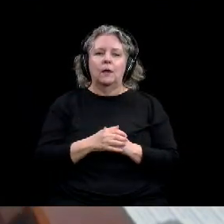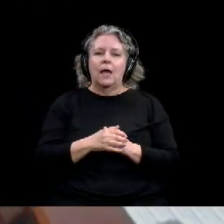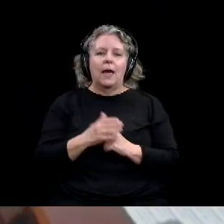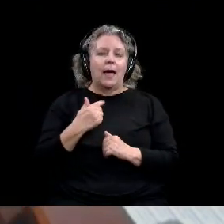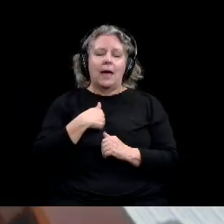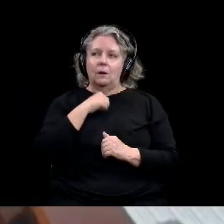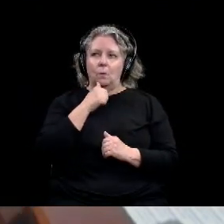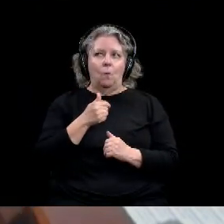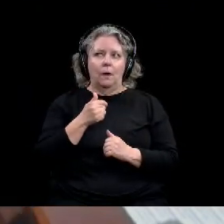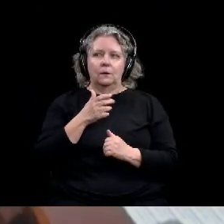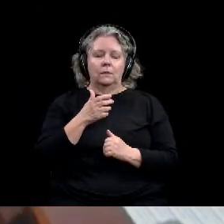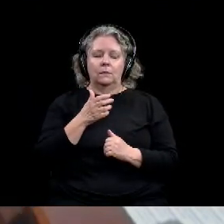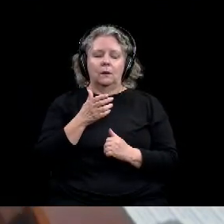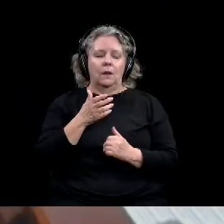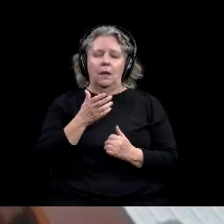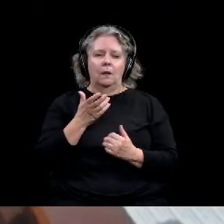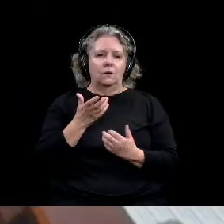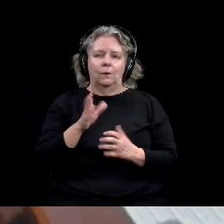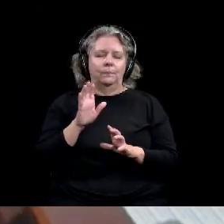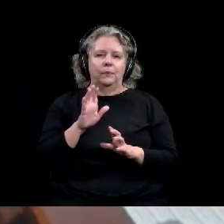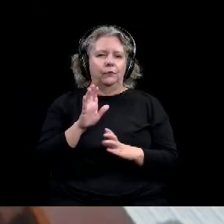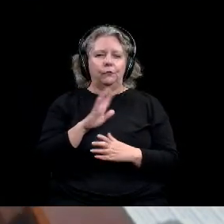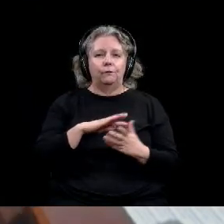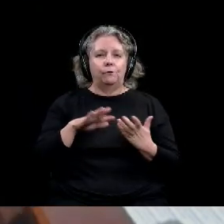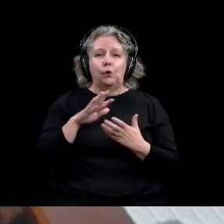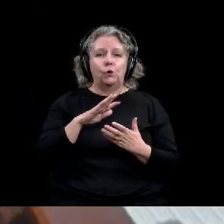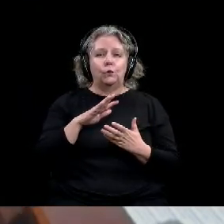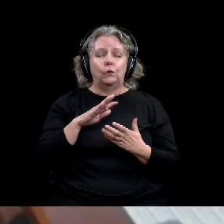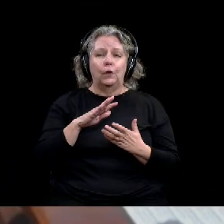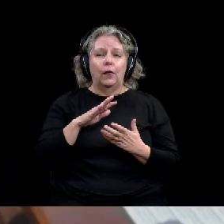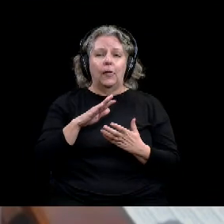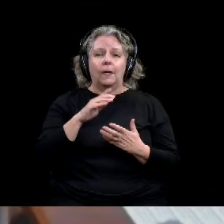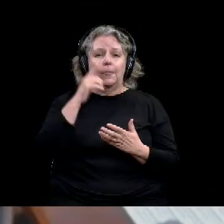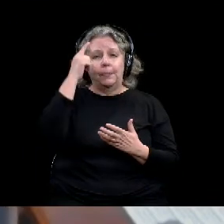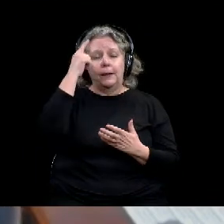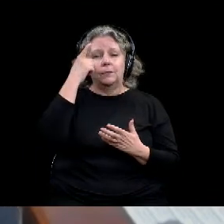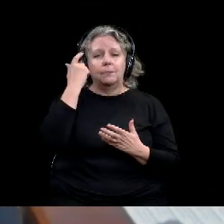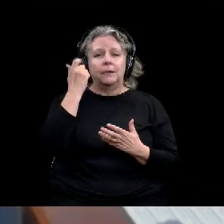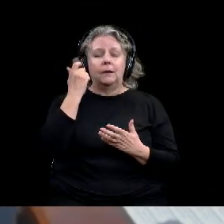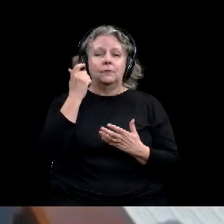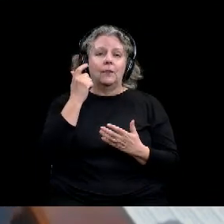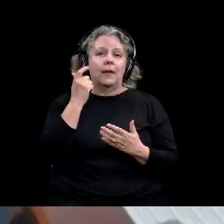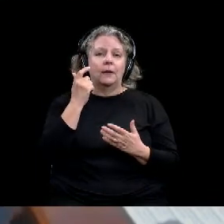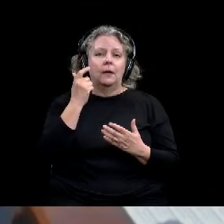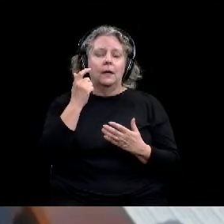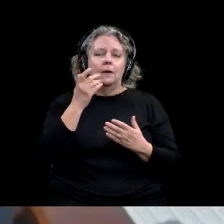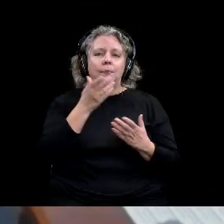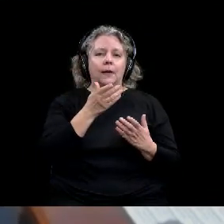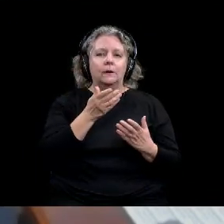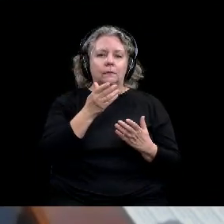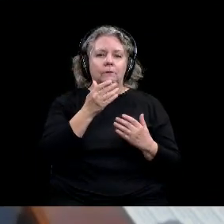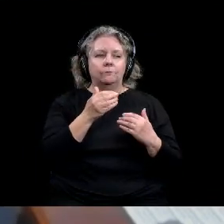delivered to Ascension Providence, that they stay within Ascension Providence. They have been distributed across our community.